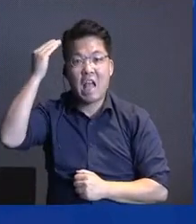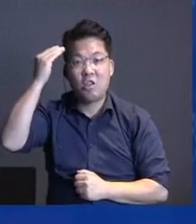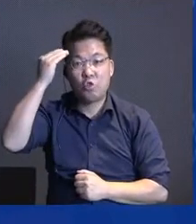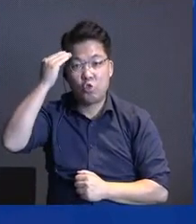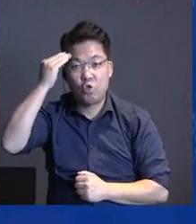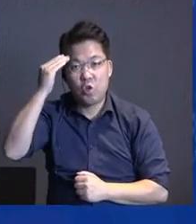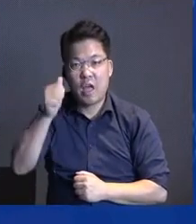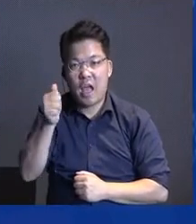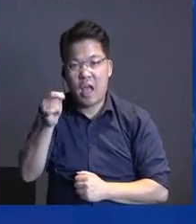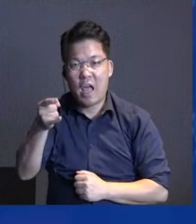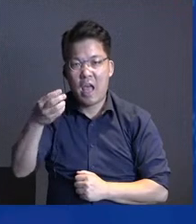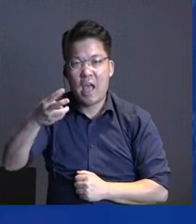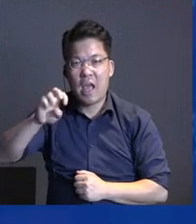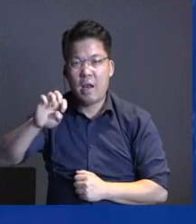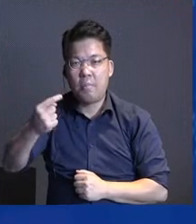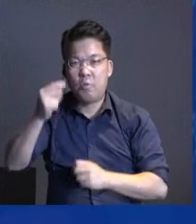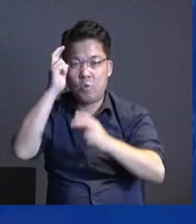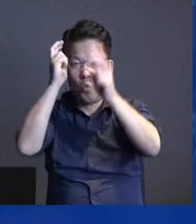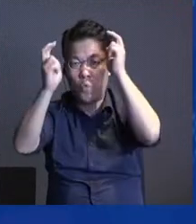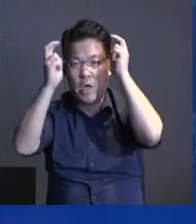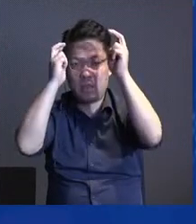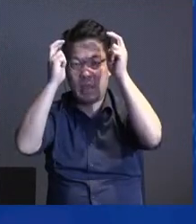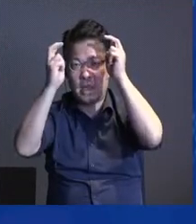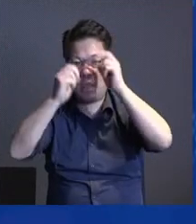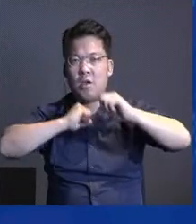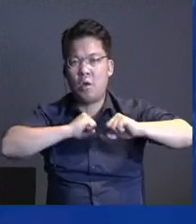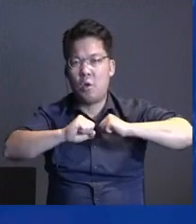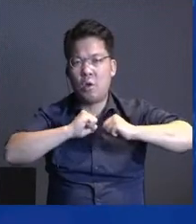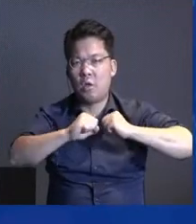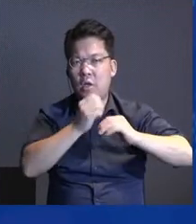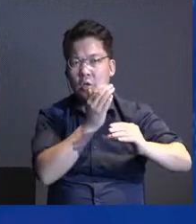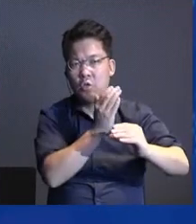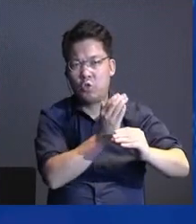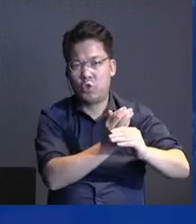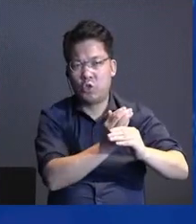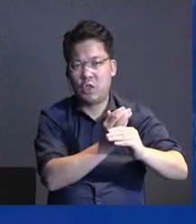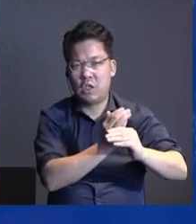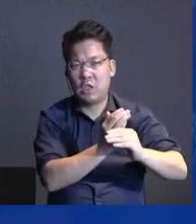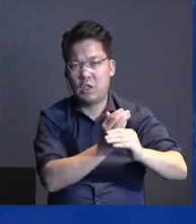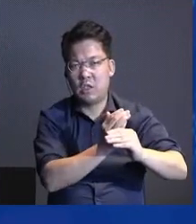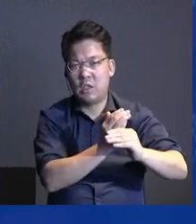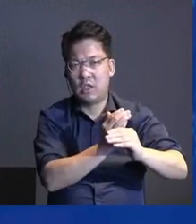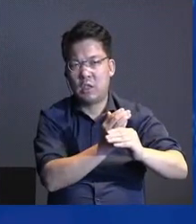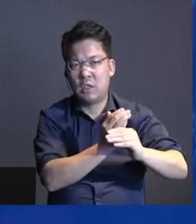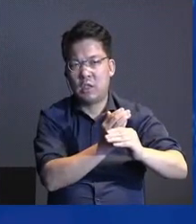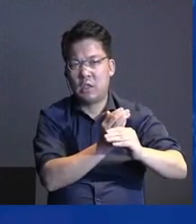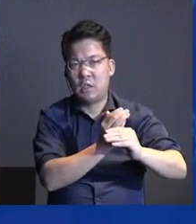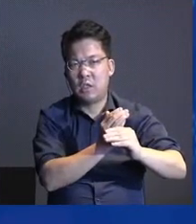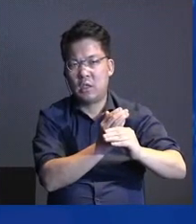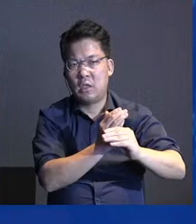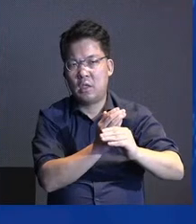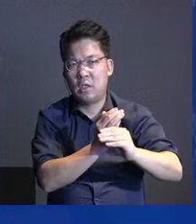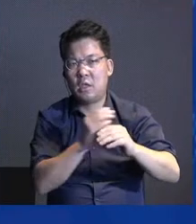group for older people, self-help group for low-income older people.